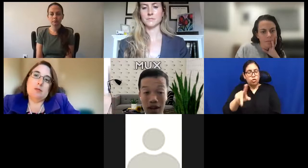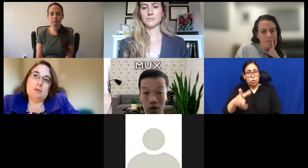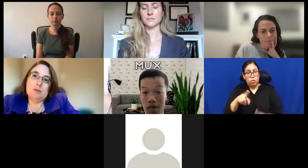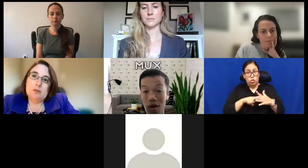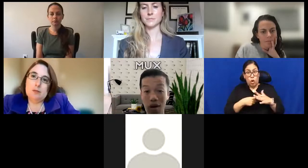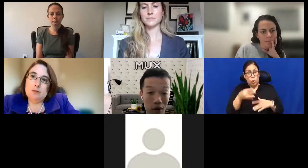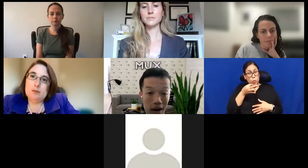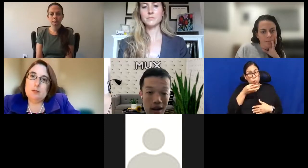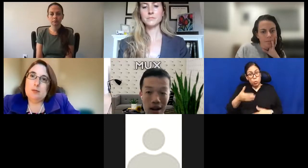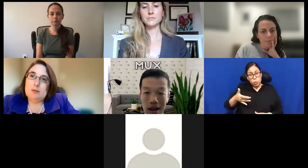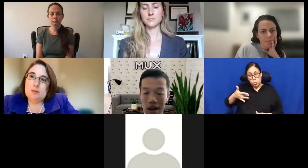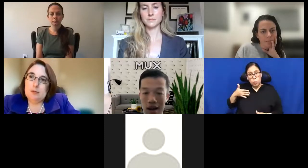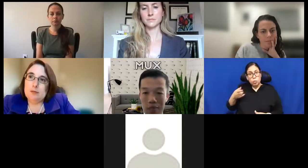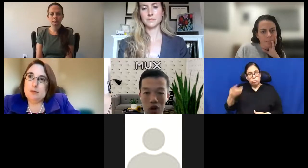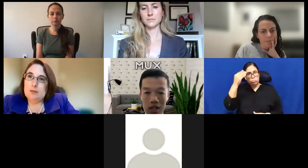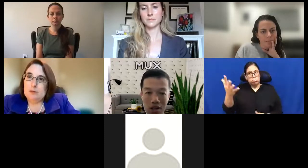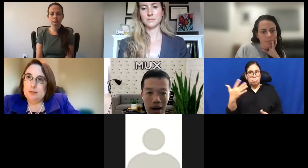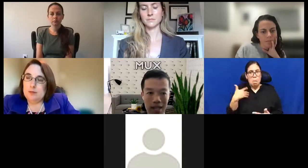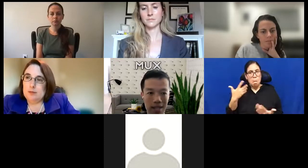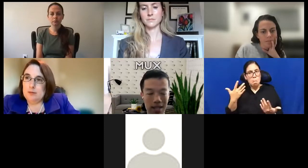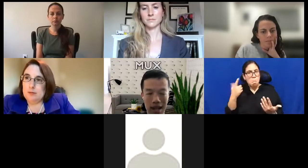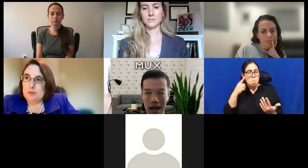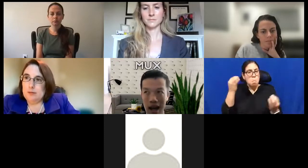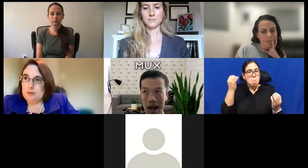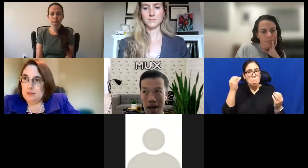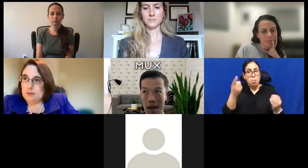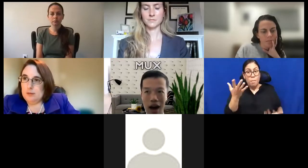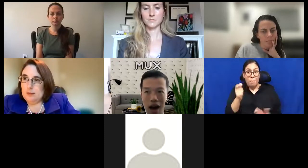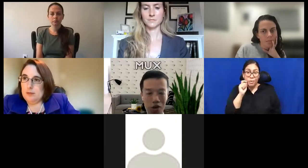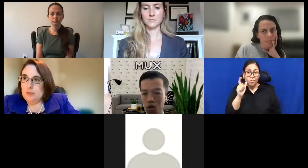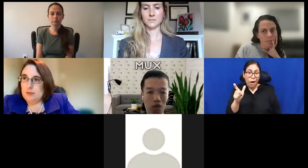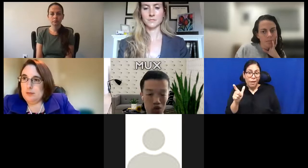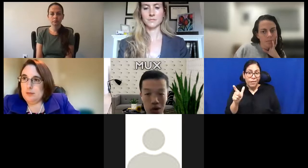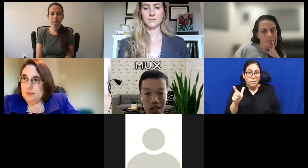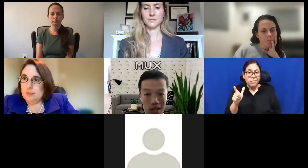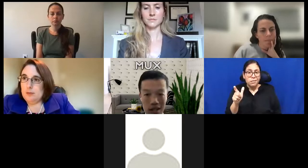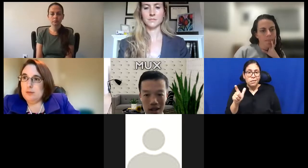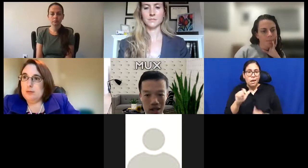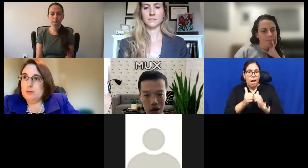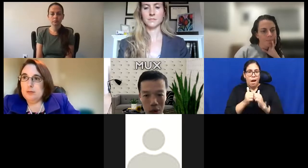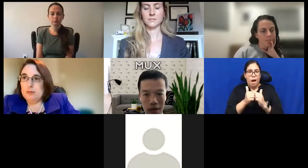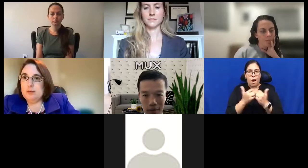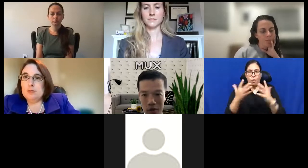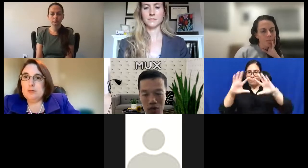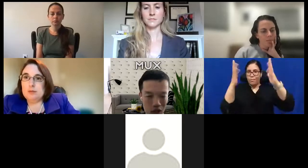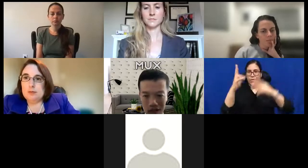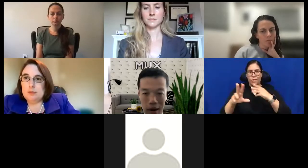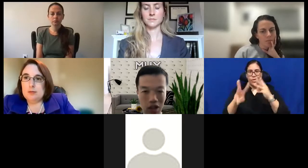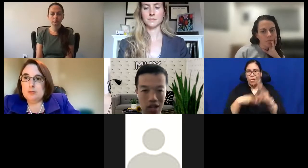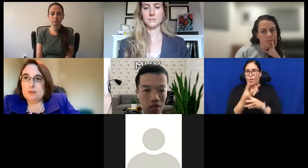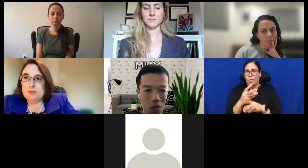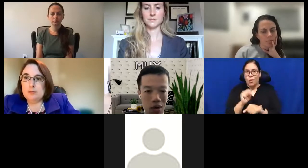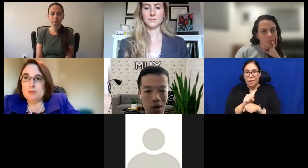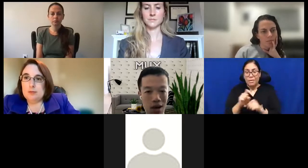let people know that you're in the market for it. You'd be surprised how the universe works. There's that quote, like the